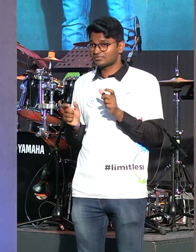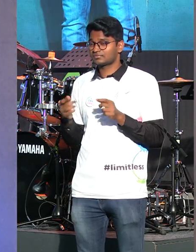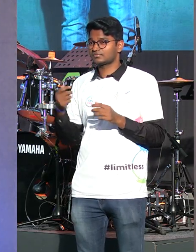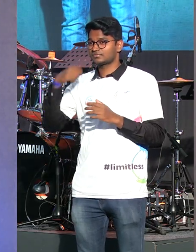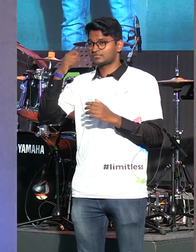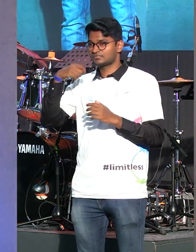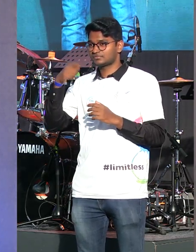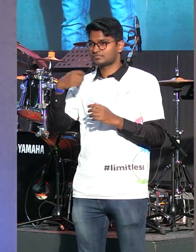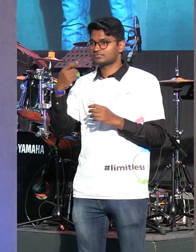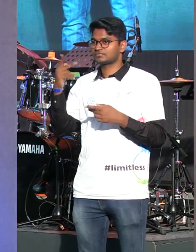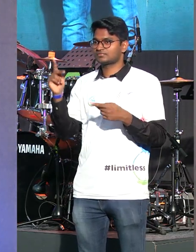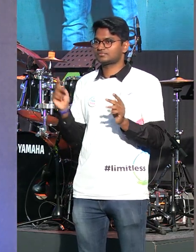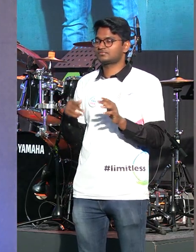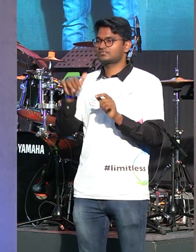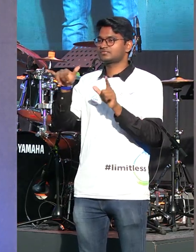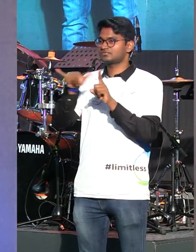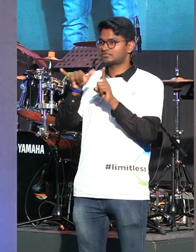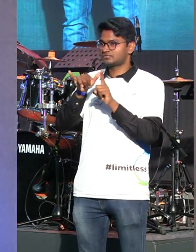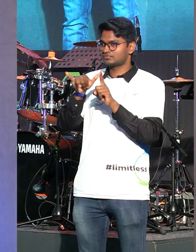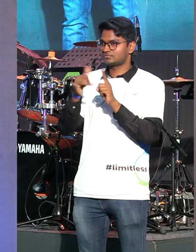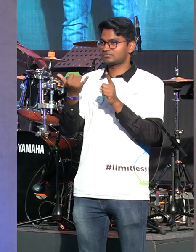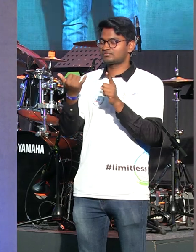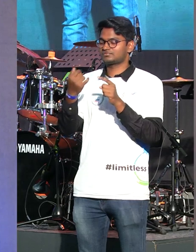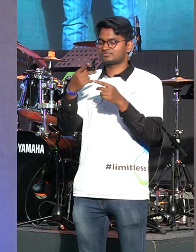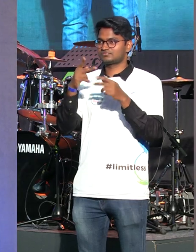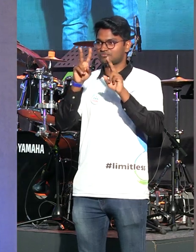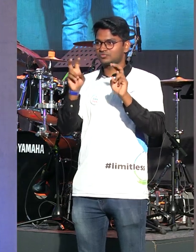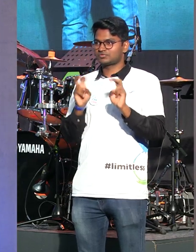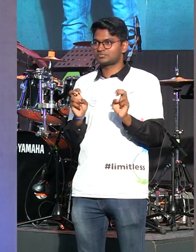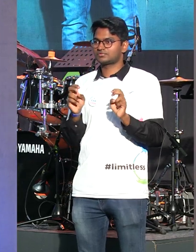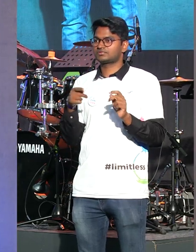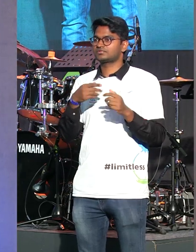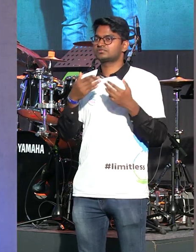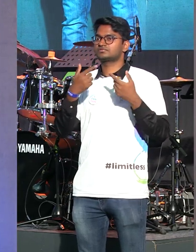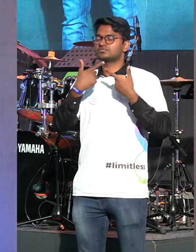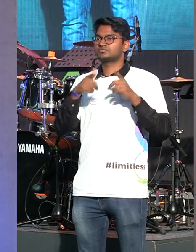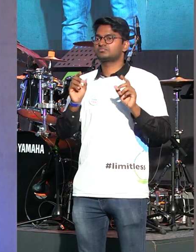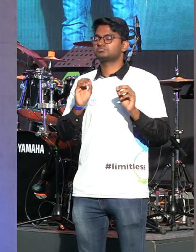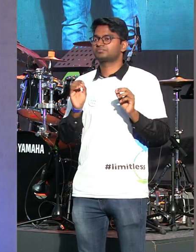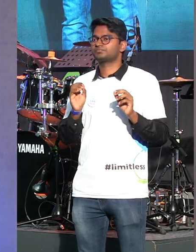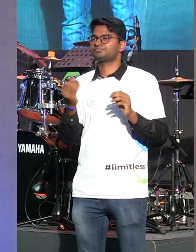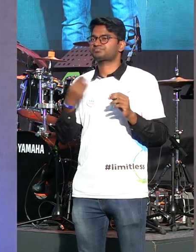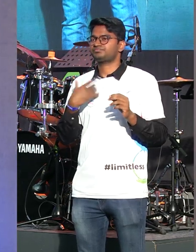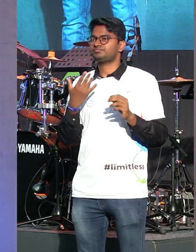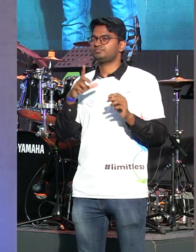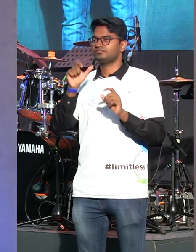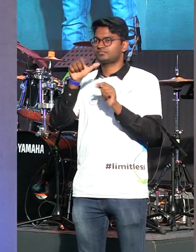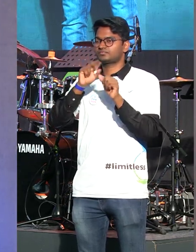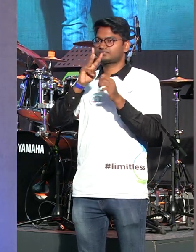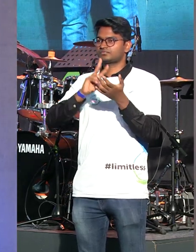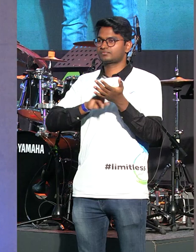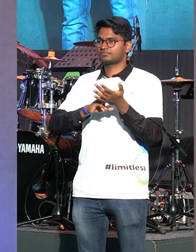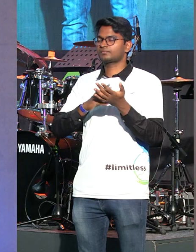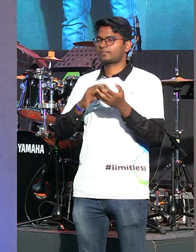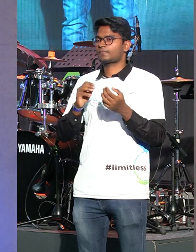on various YouTube channels. It's open source. I have not claimed, you know, I've produced it and directed it along